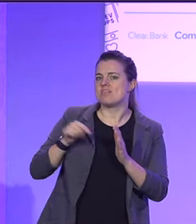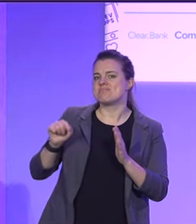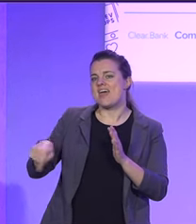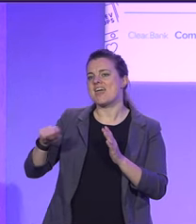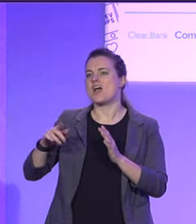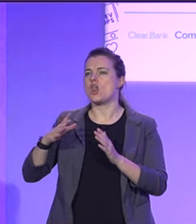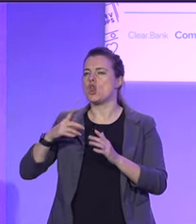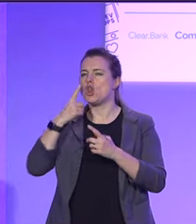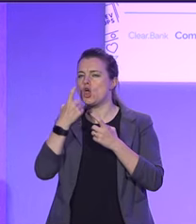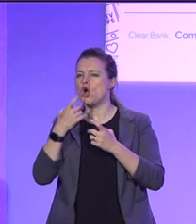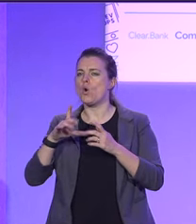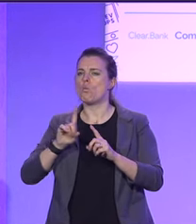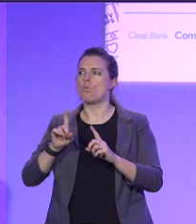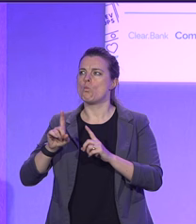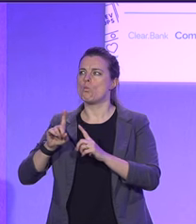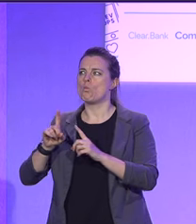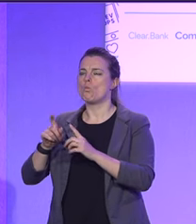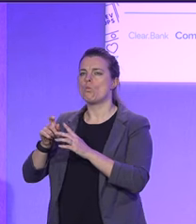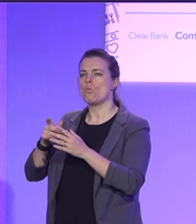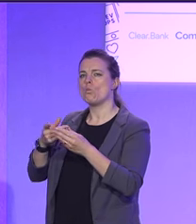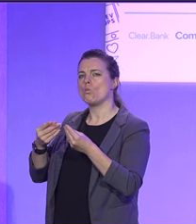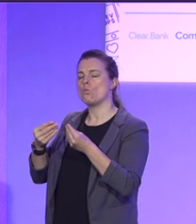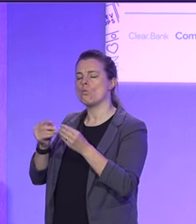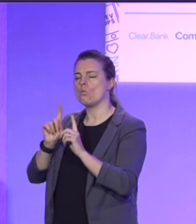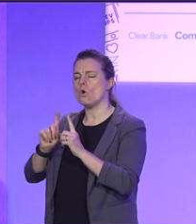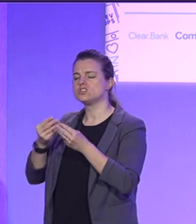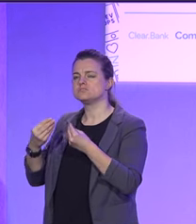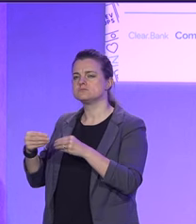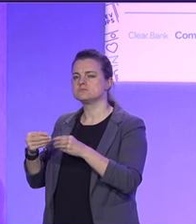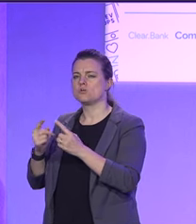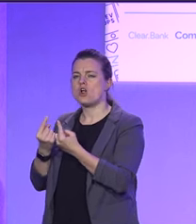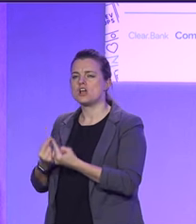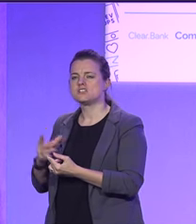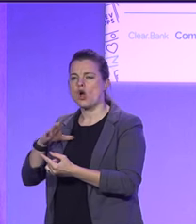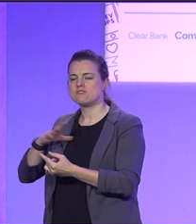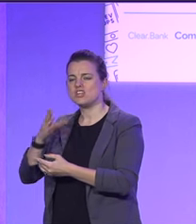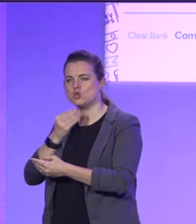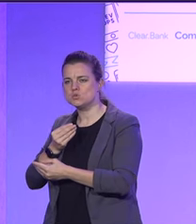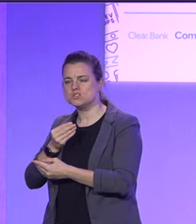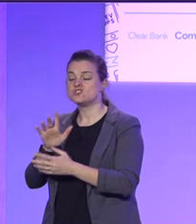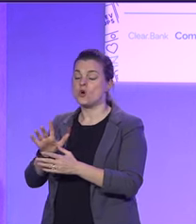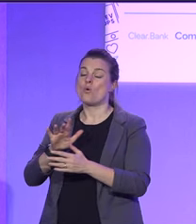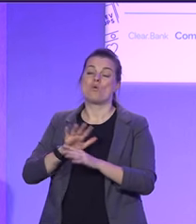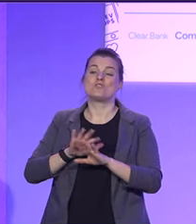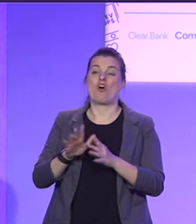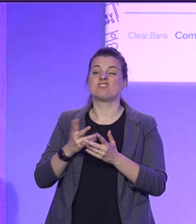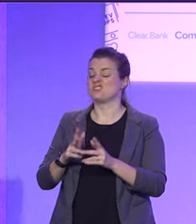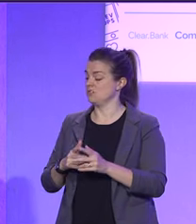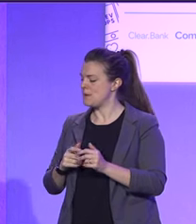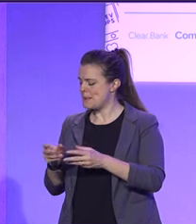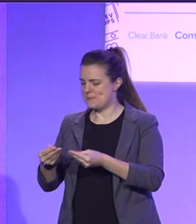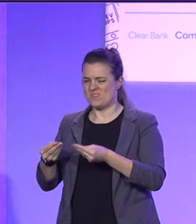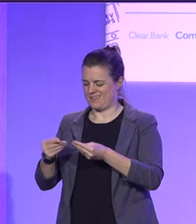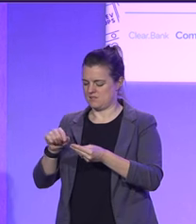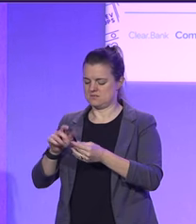they already use. So if you're using something and you find a bug, rather than patching it and moving on, why not submit